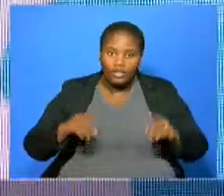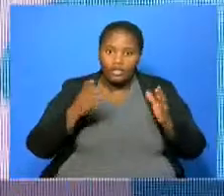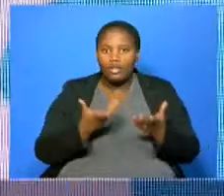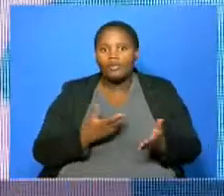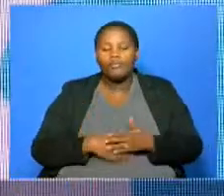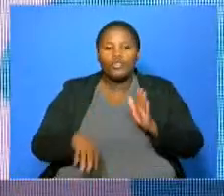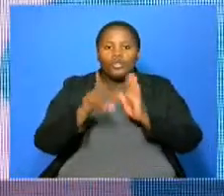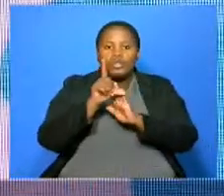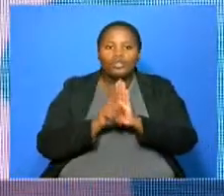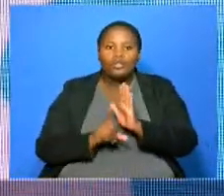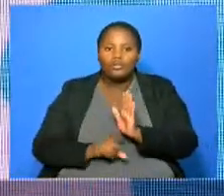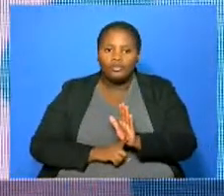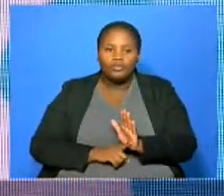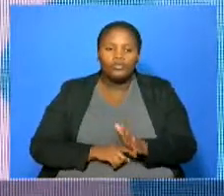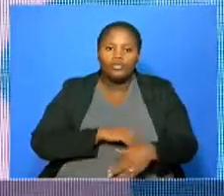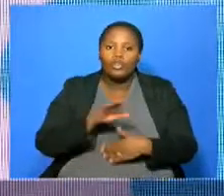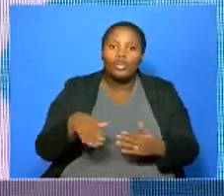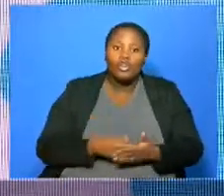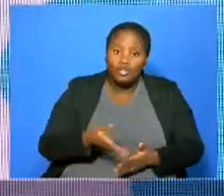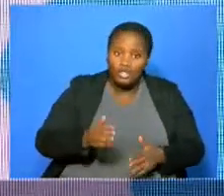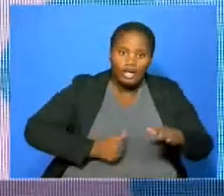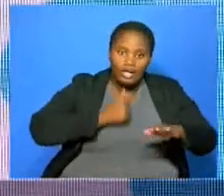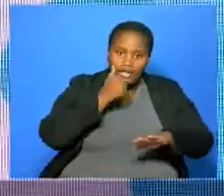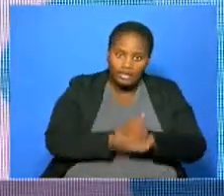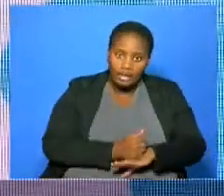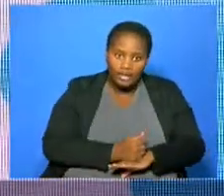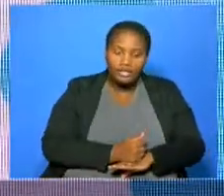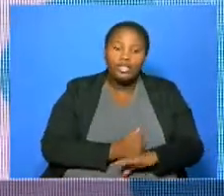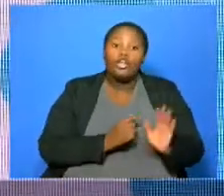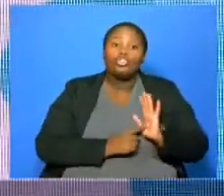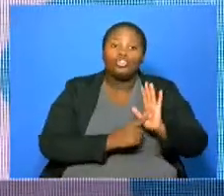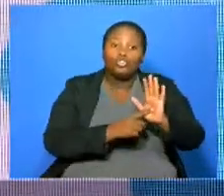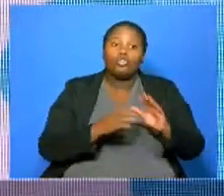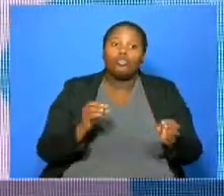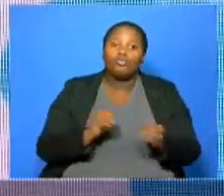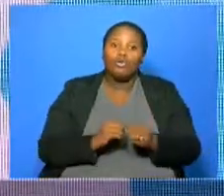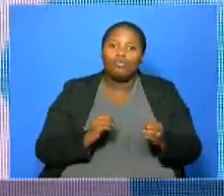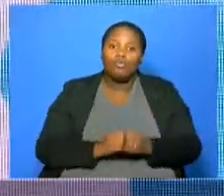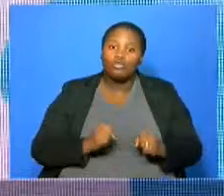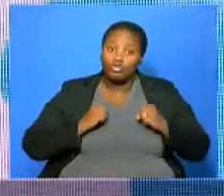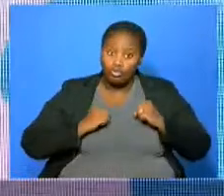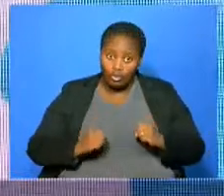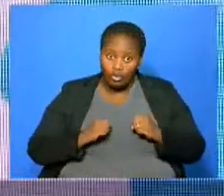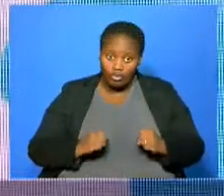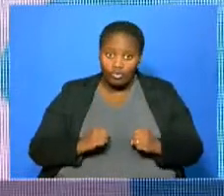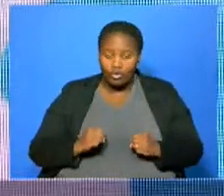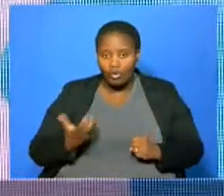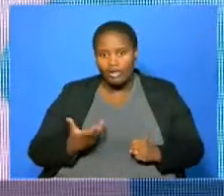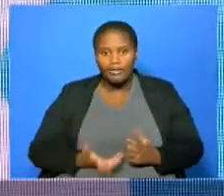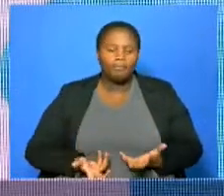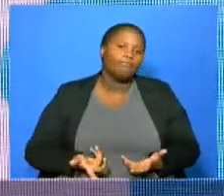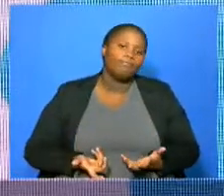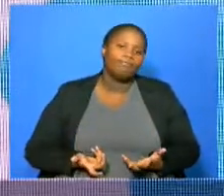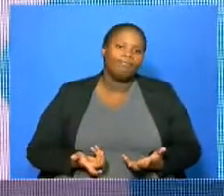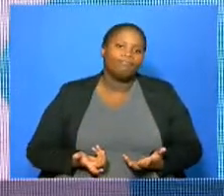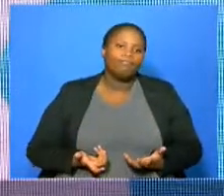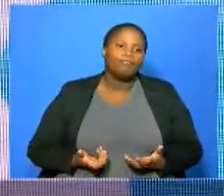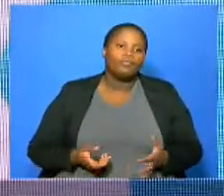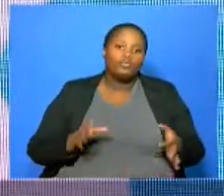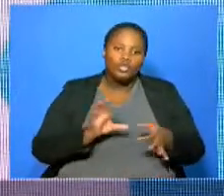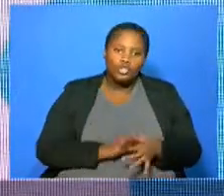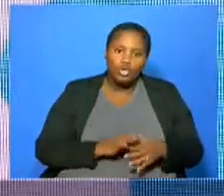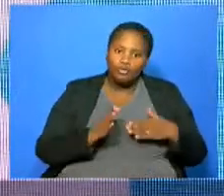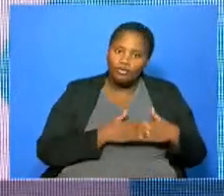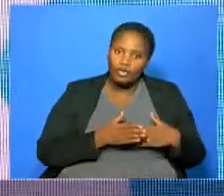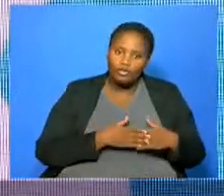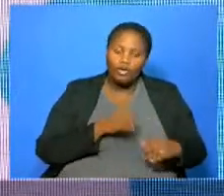democracy. Your presence here is a testimony to our strong bilateral relations with your